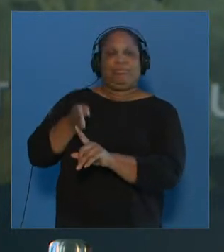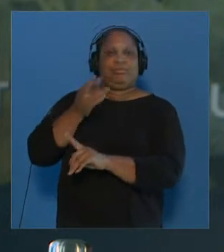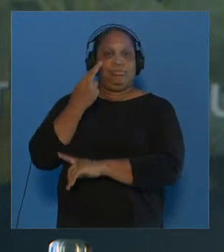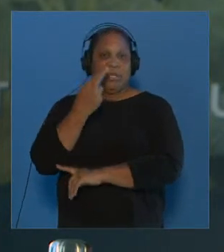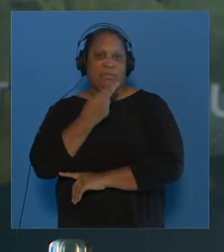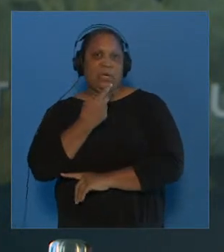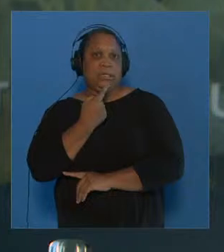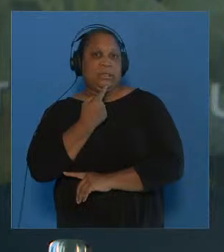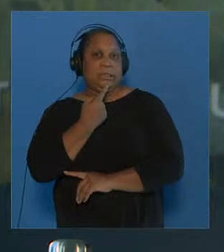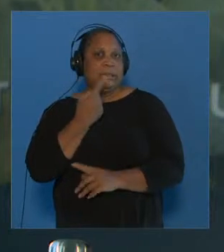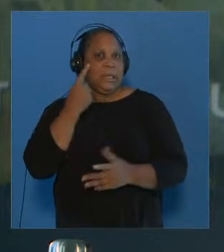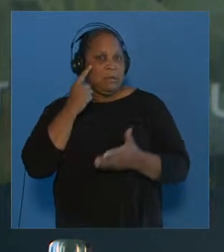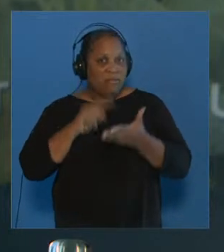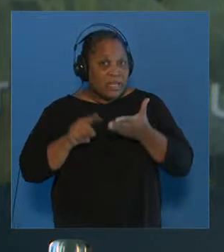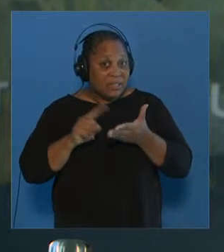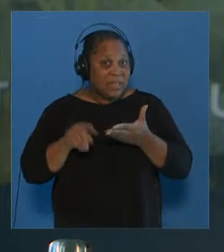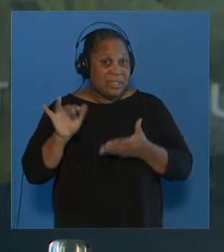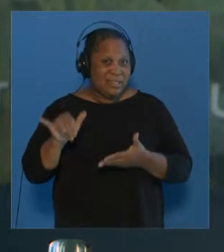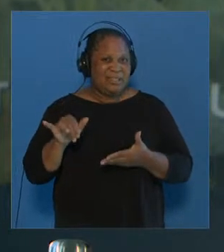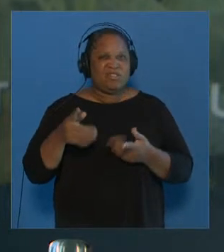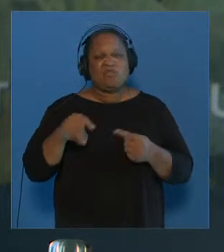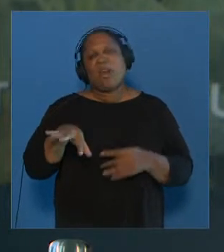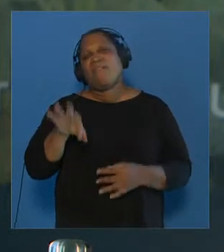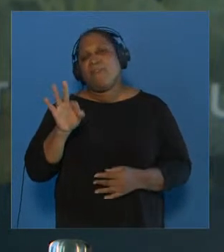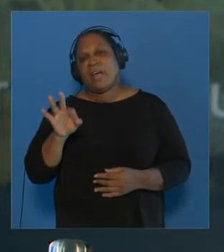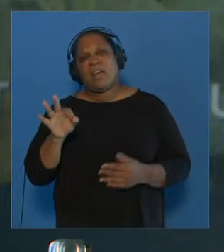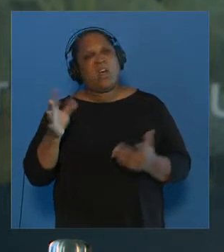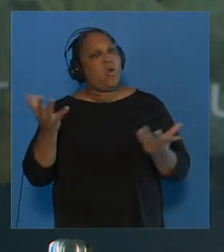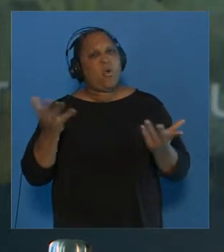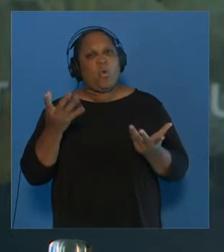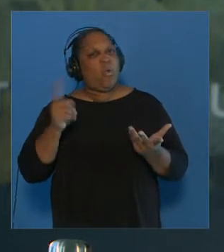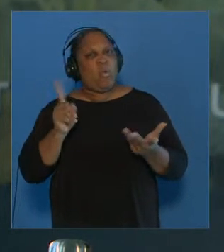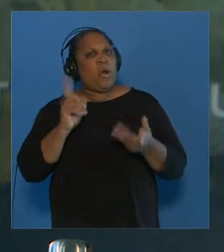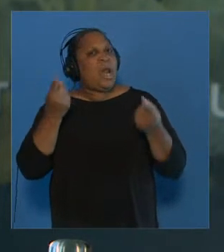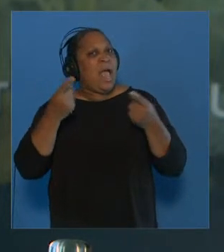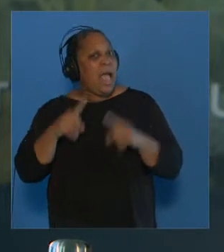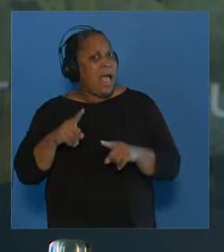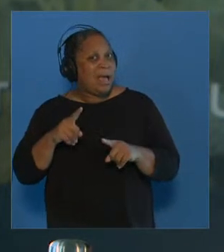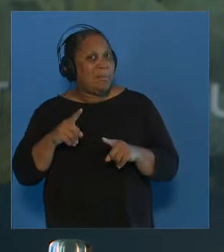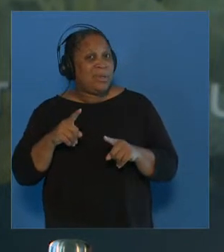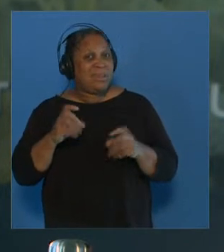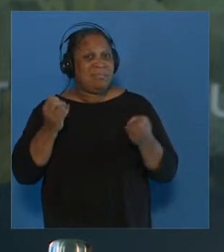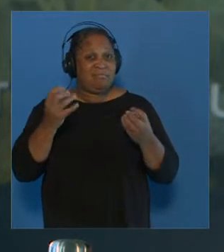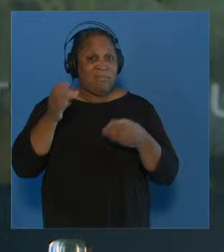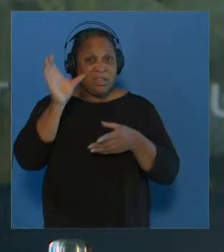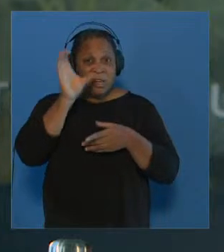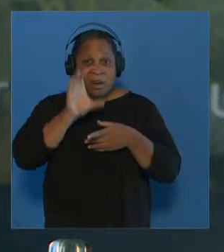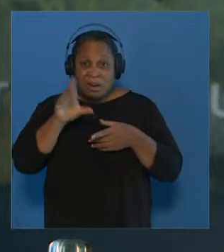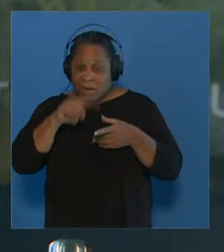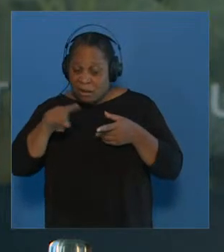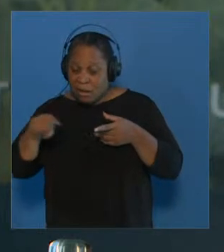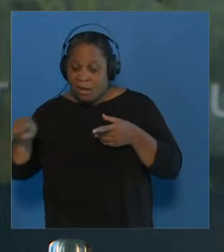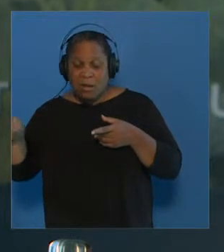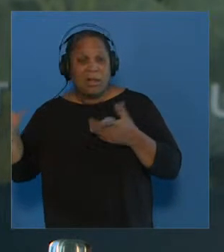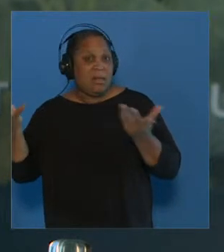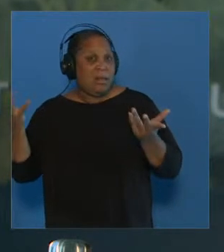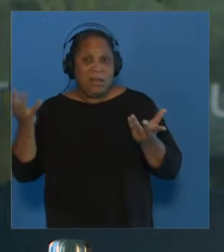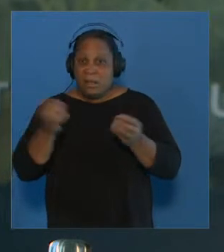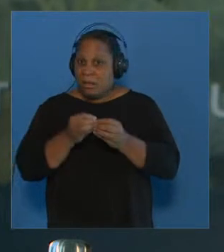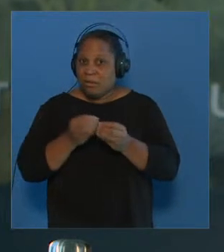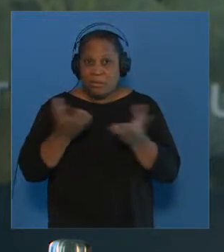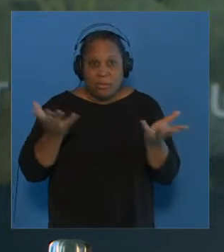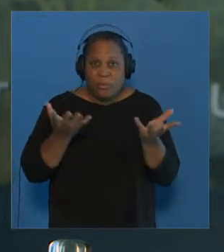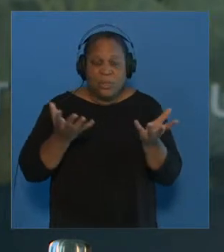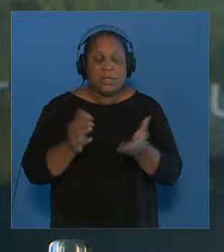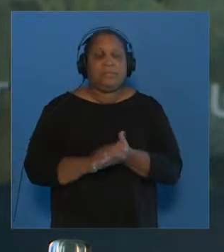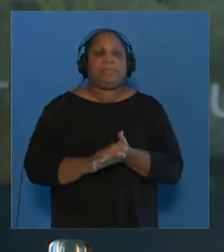you tell us about the investigation in that? We were trying to find out where it had happened, if there had to do a bunch of contact tracing, just anything further on that.